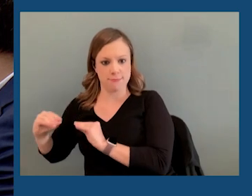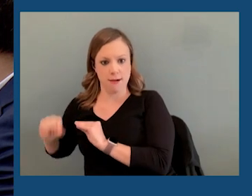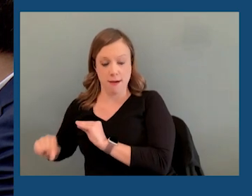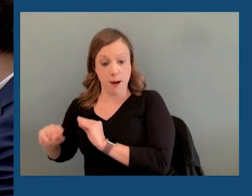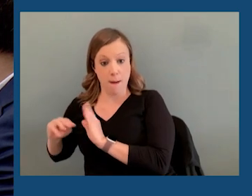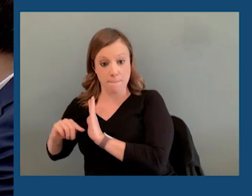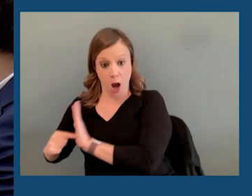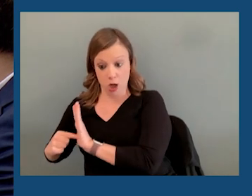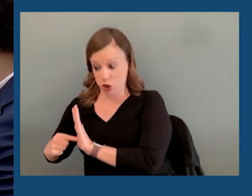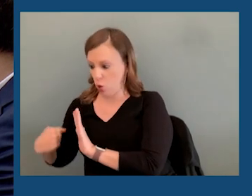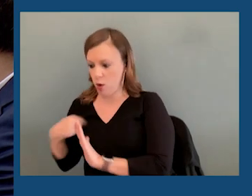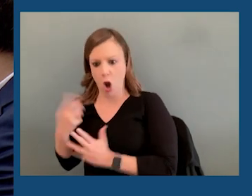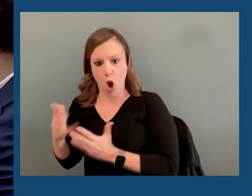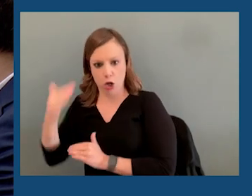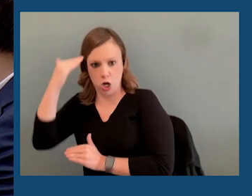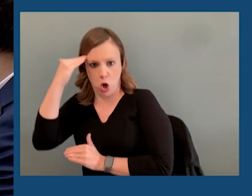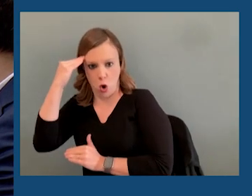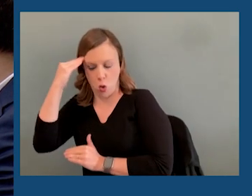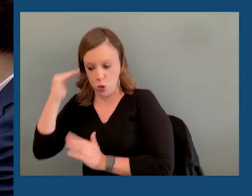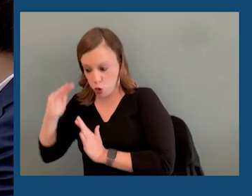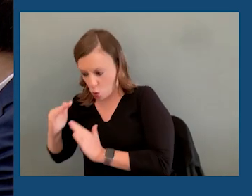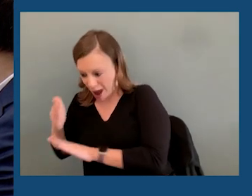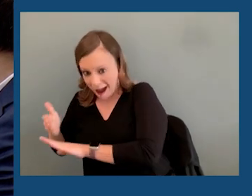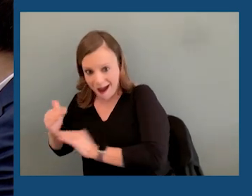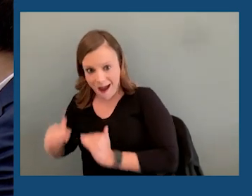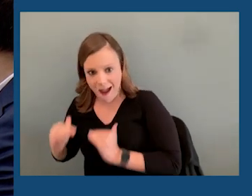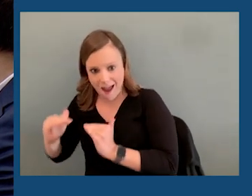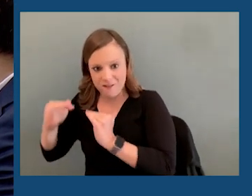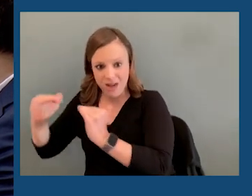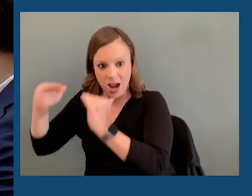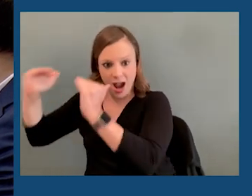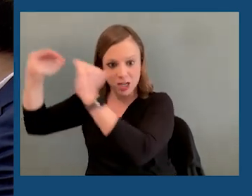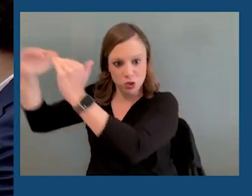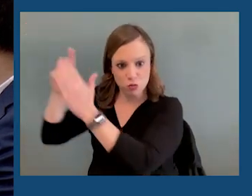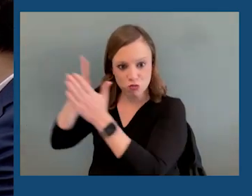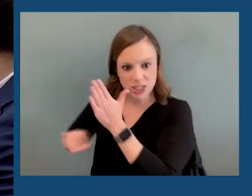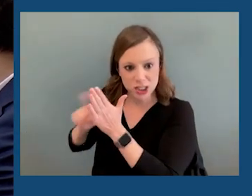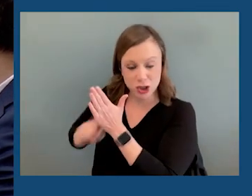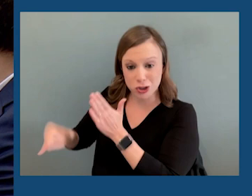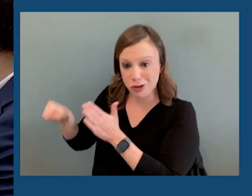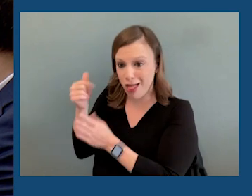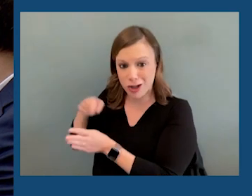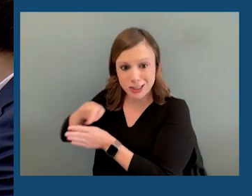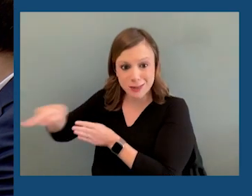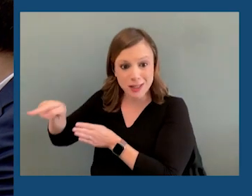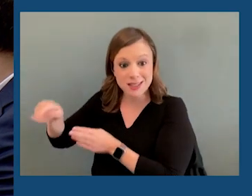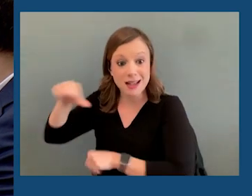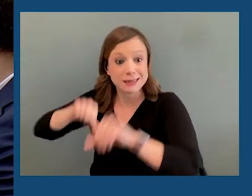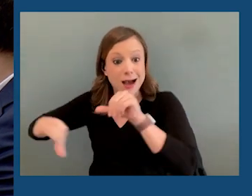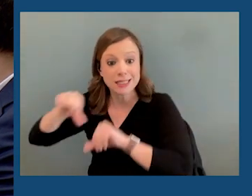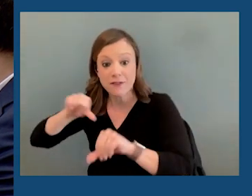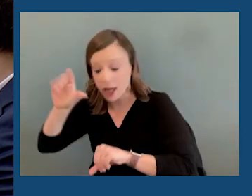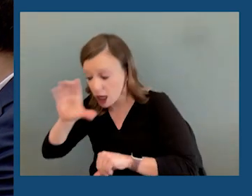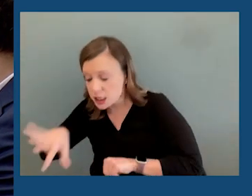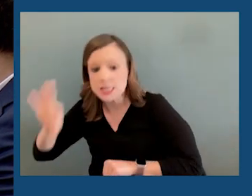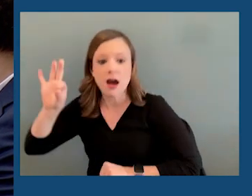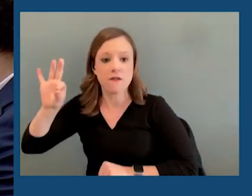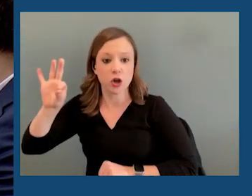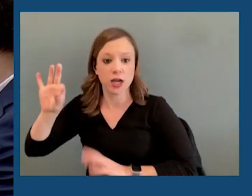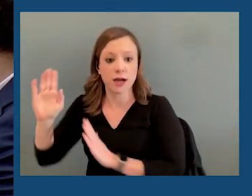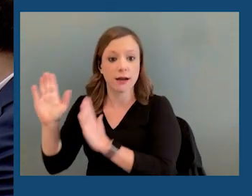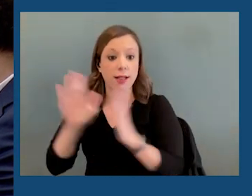advance research in all other disciplines, like scientific discovery, like